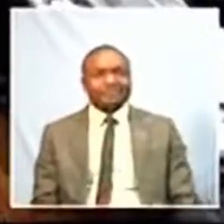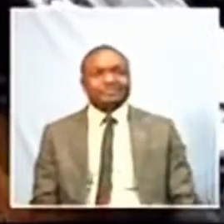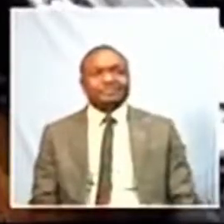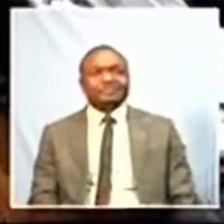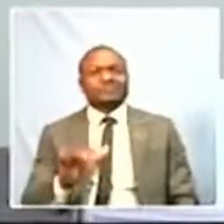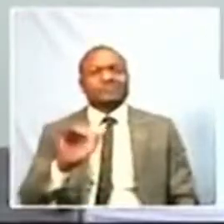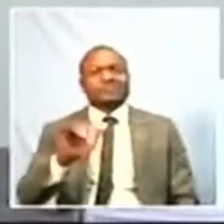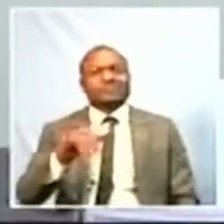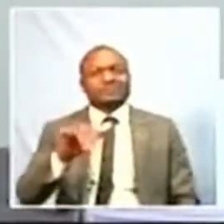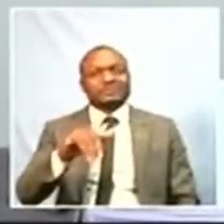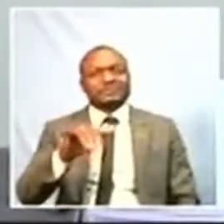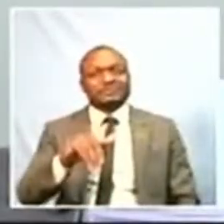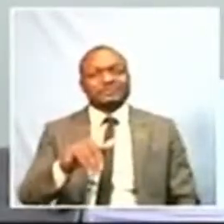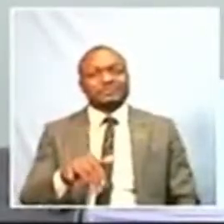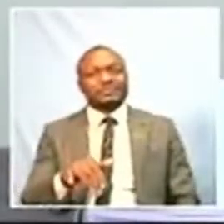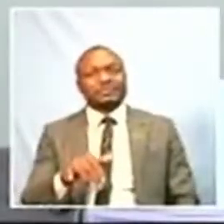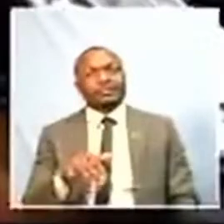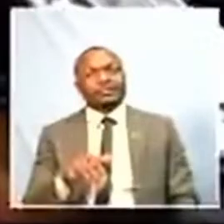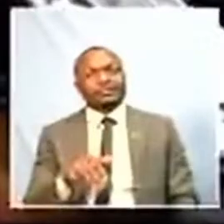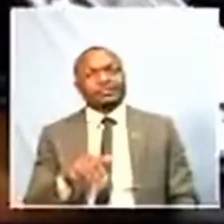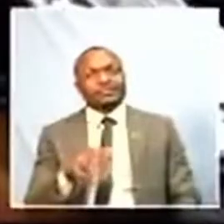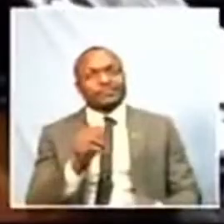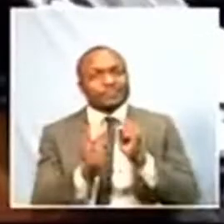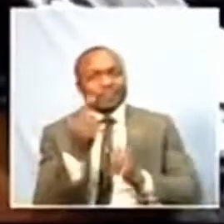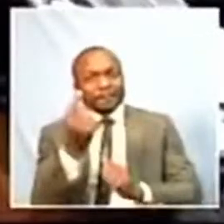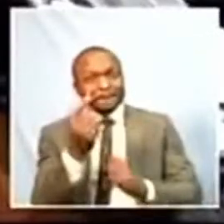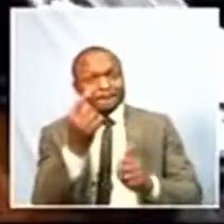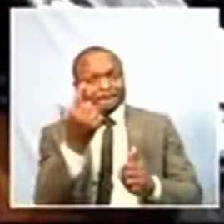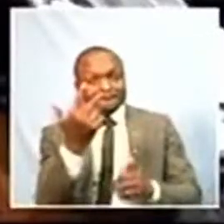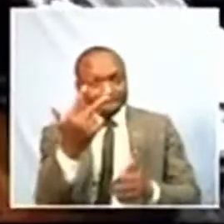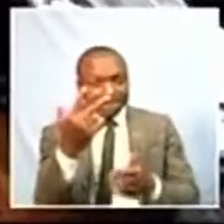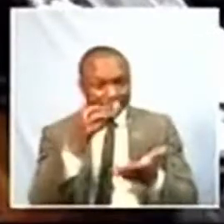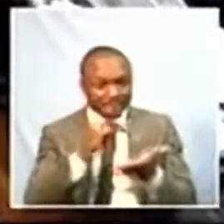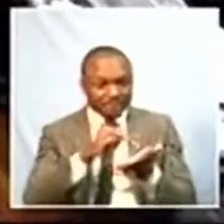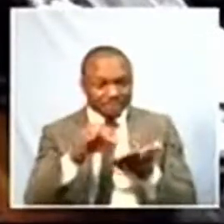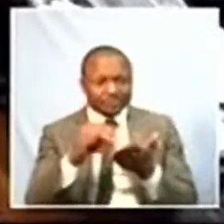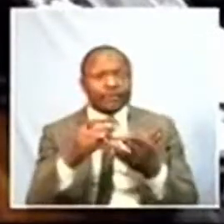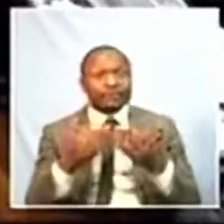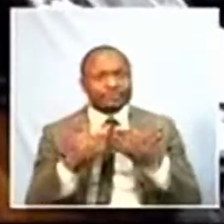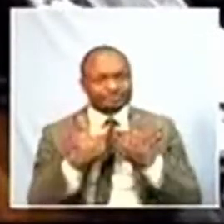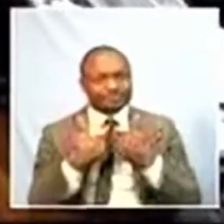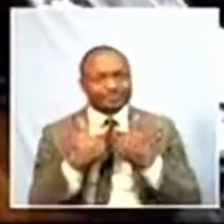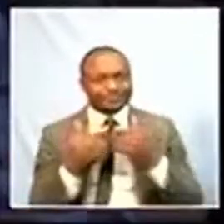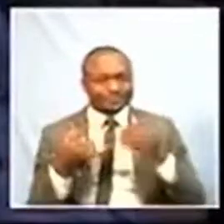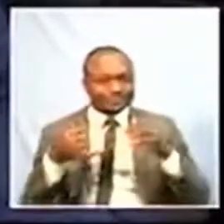Yes. Which one? The 3 million that they have, does it